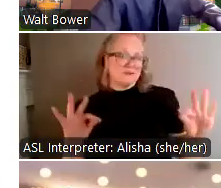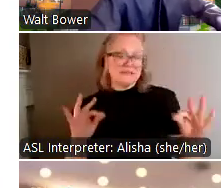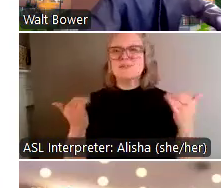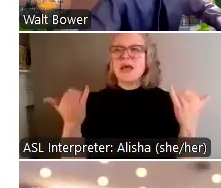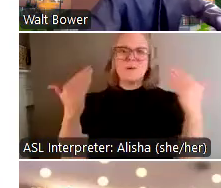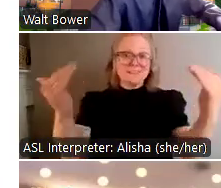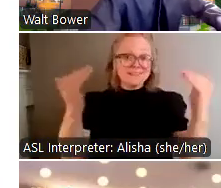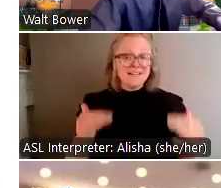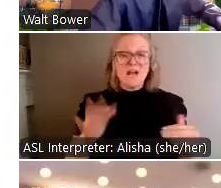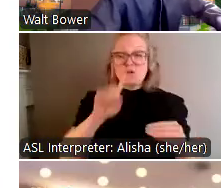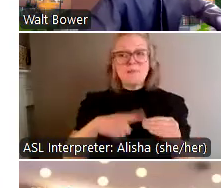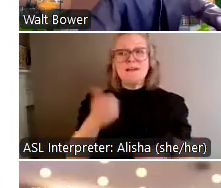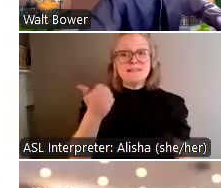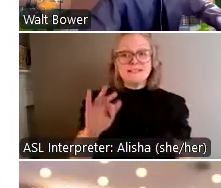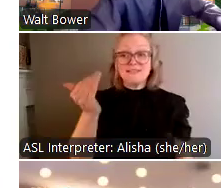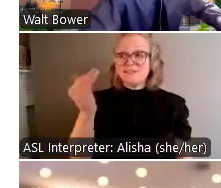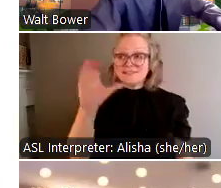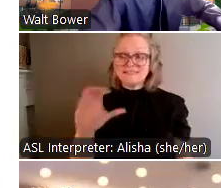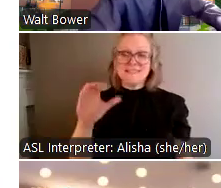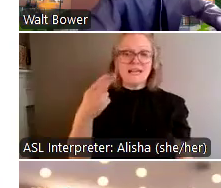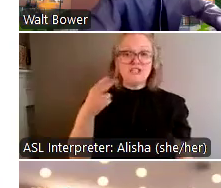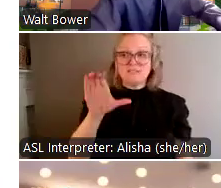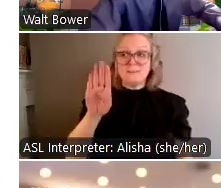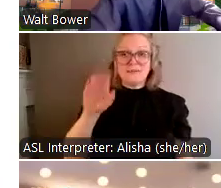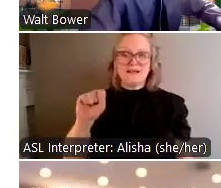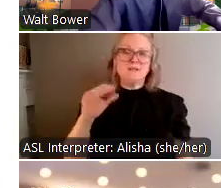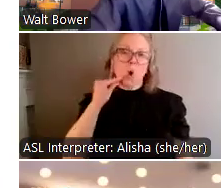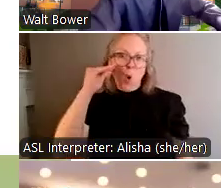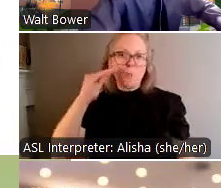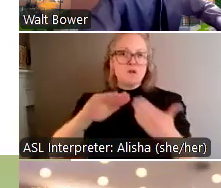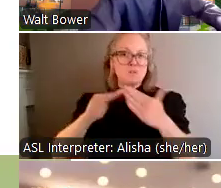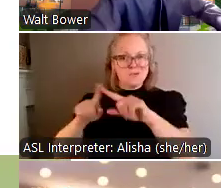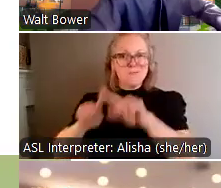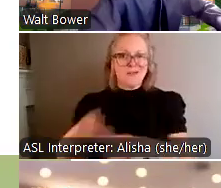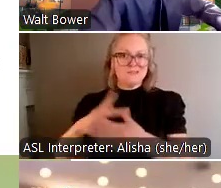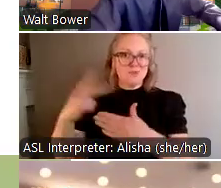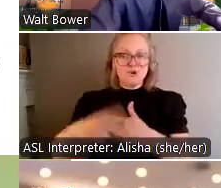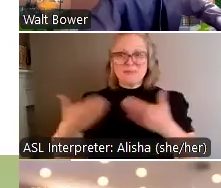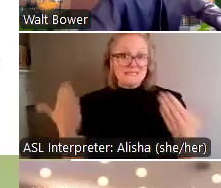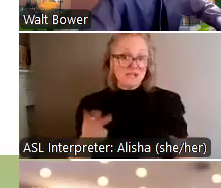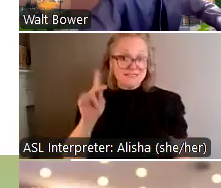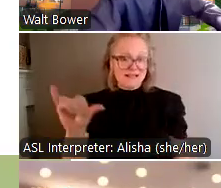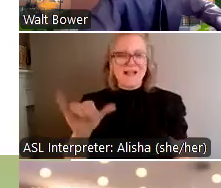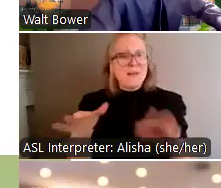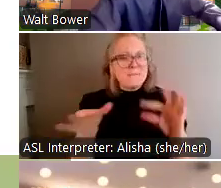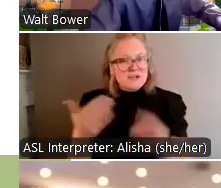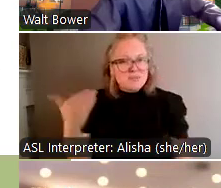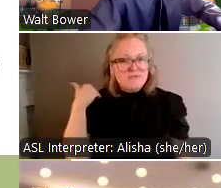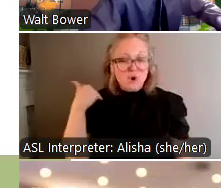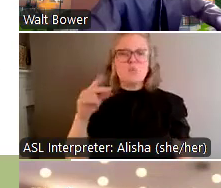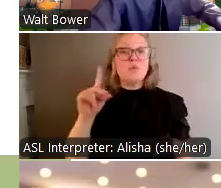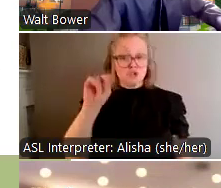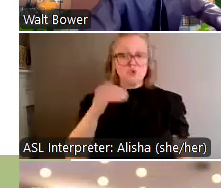about is 1915C home and community-based programs here in Kentucky. Like I mentioned earlier, we do